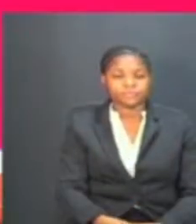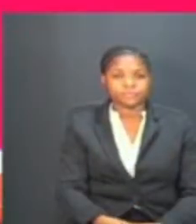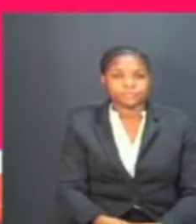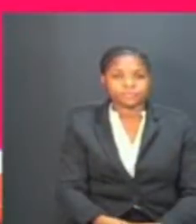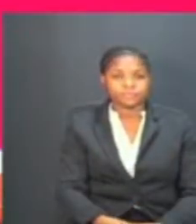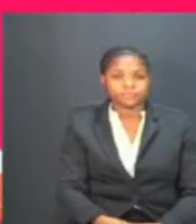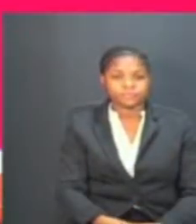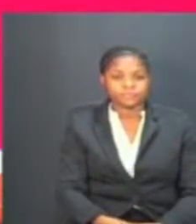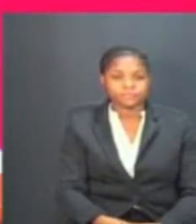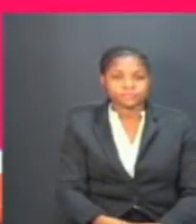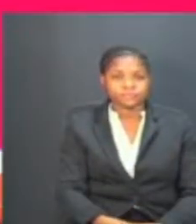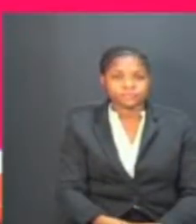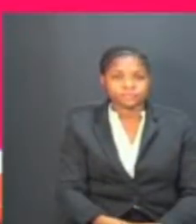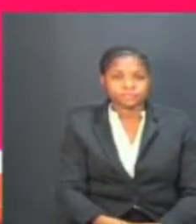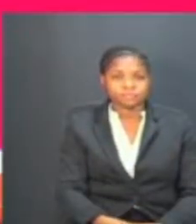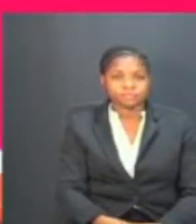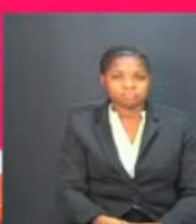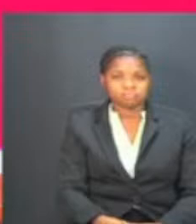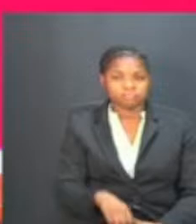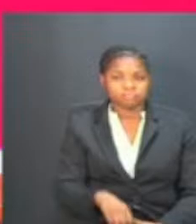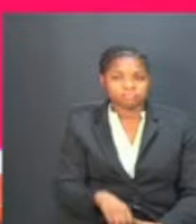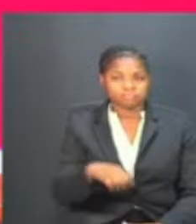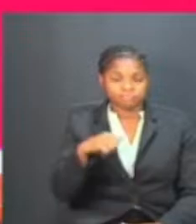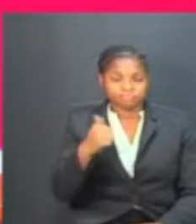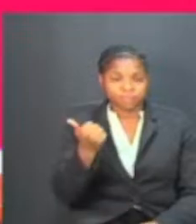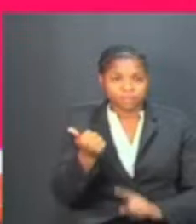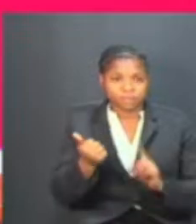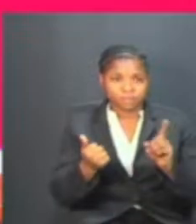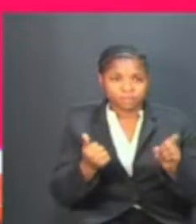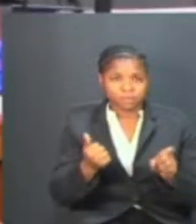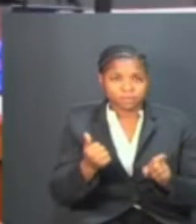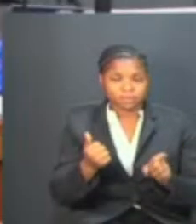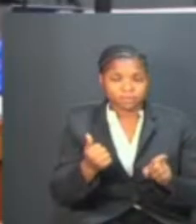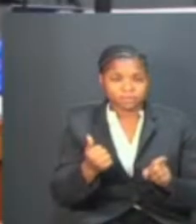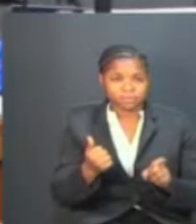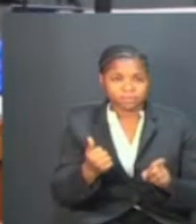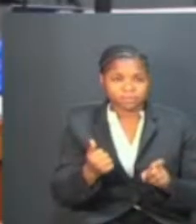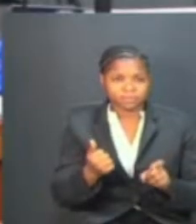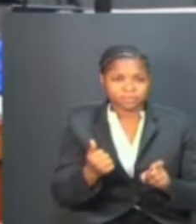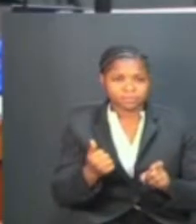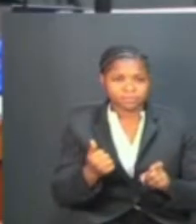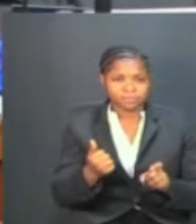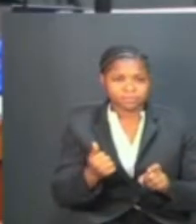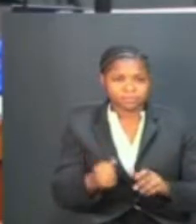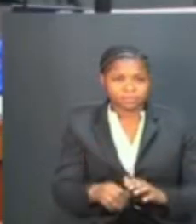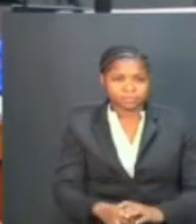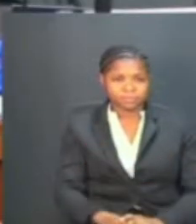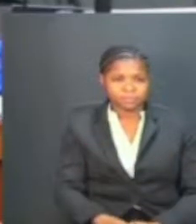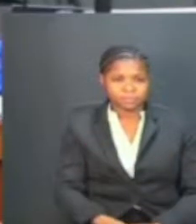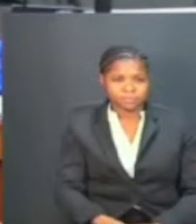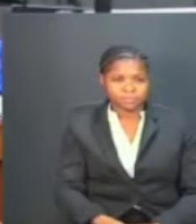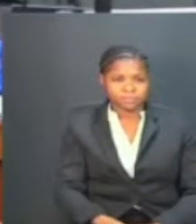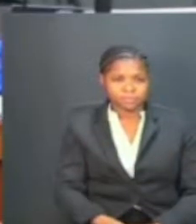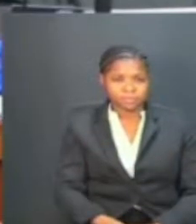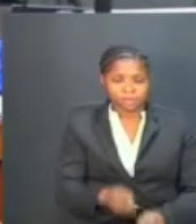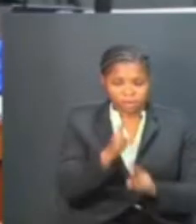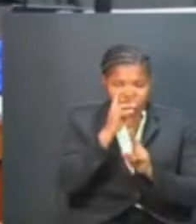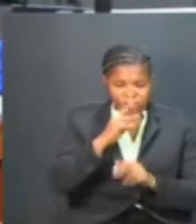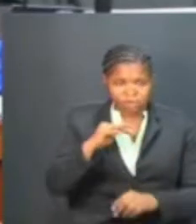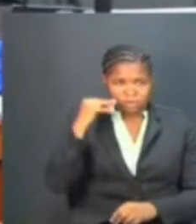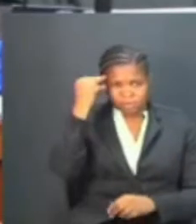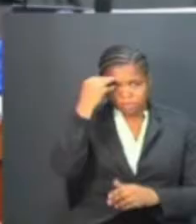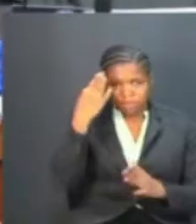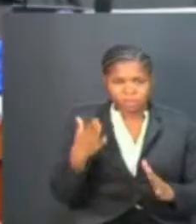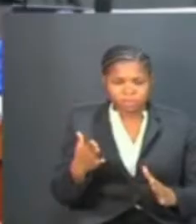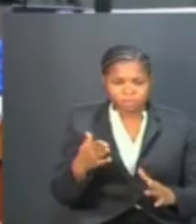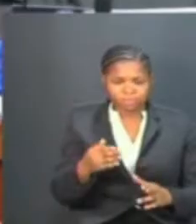Yes, Honourable Member, any supplementary? Yes, Honourable Speaker, Honourable Minister, in your response, you said